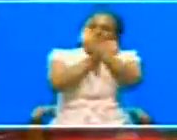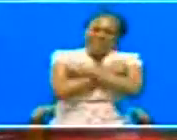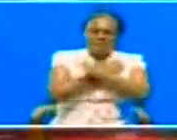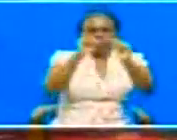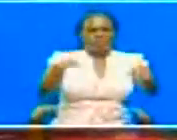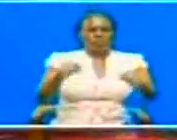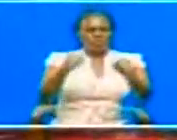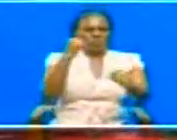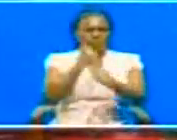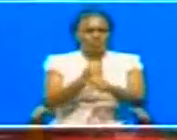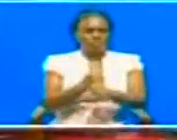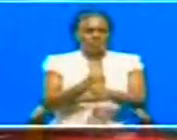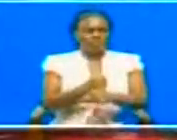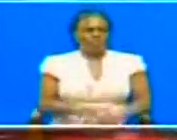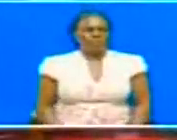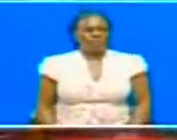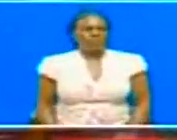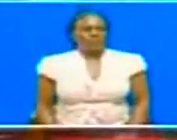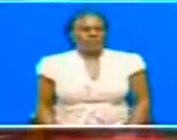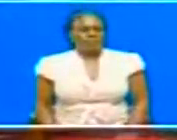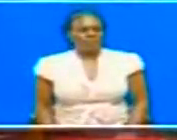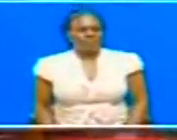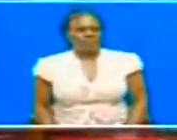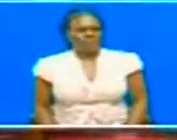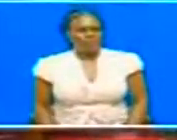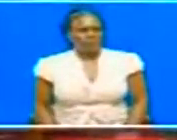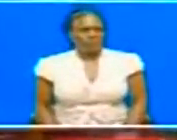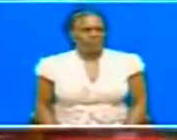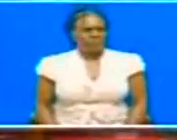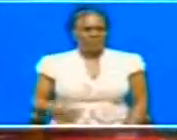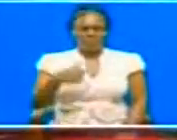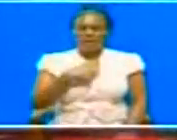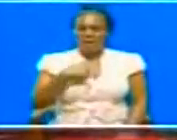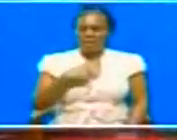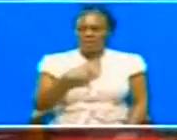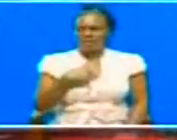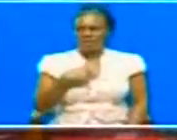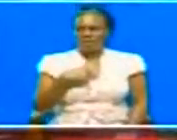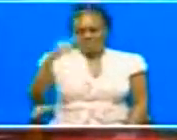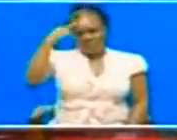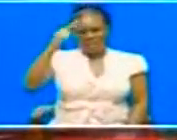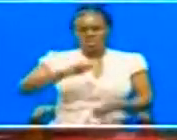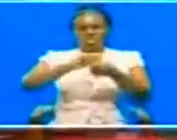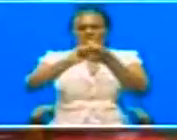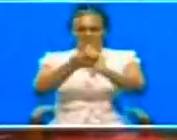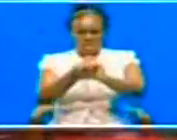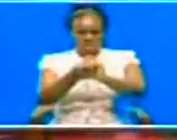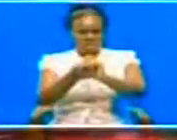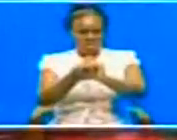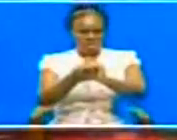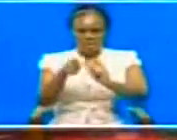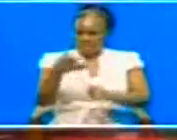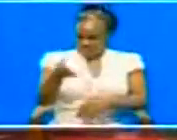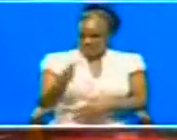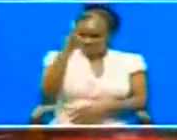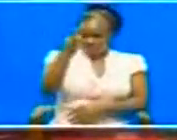potential and do that. I think after they've listened to Gracie today, I mean, I think a lot of minds will change overnight. Because, you know, this is the future